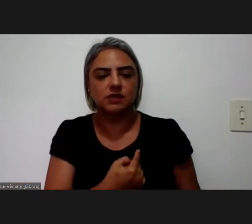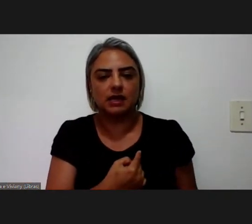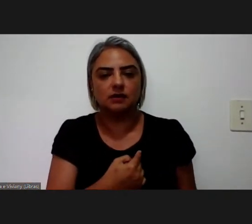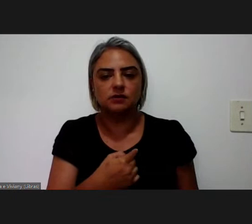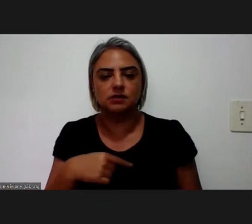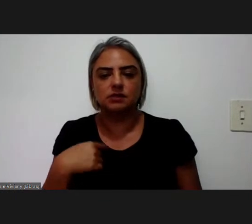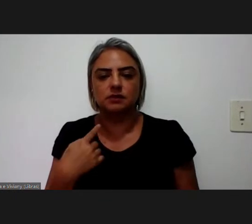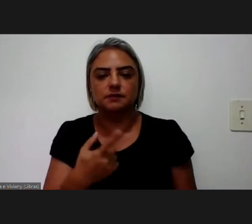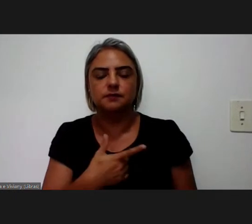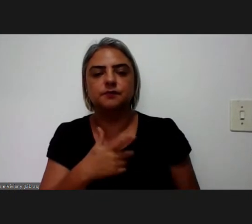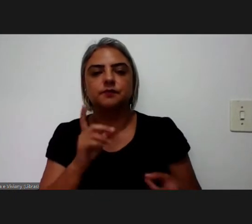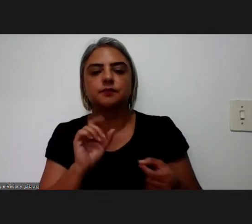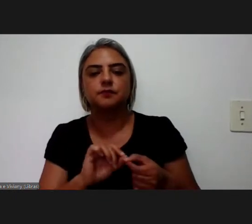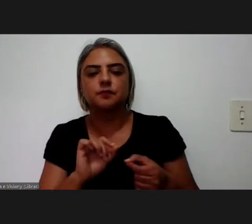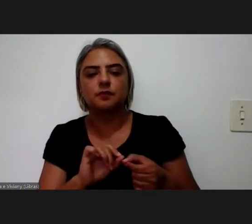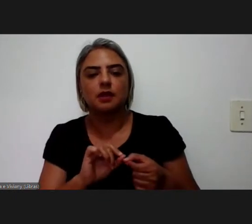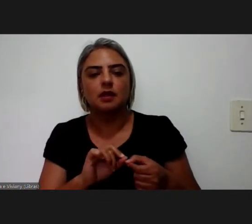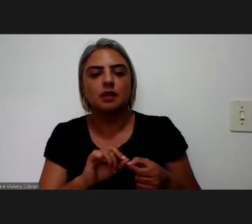Jonas,